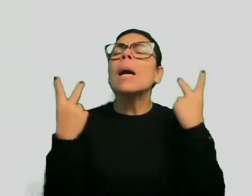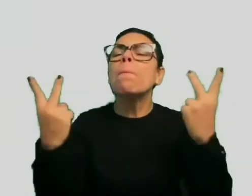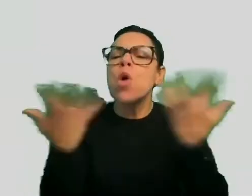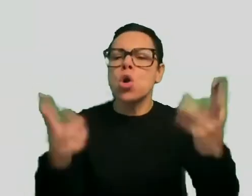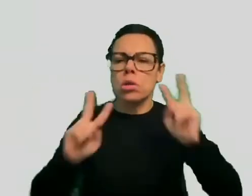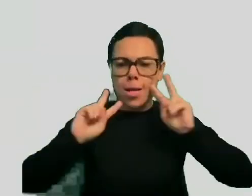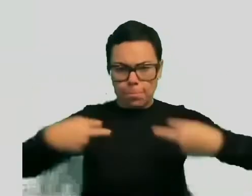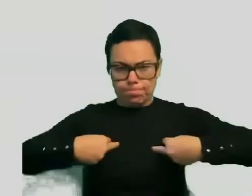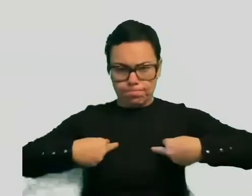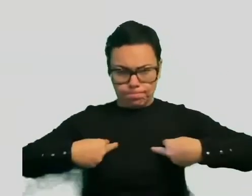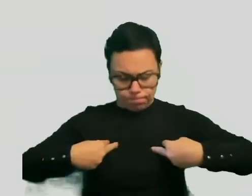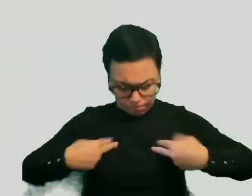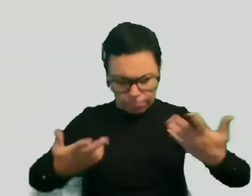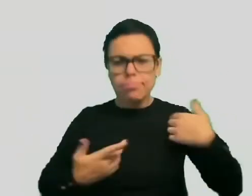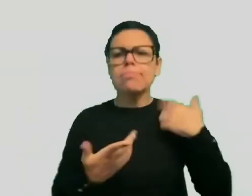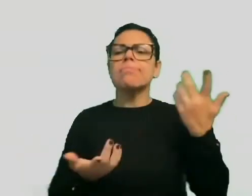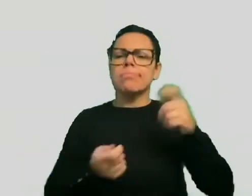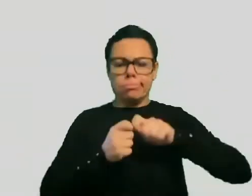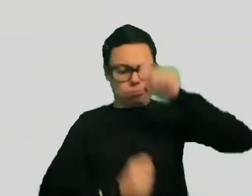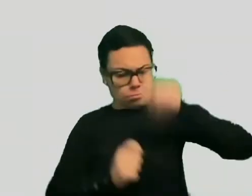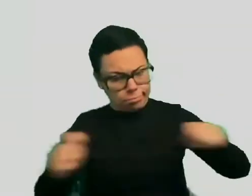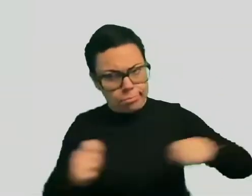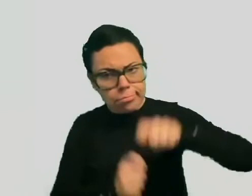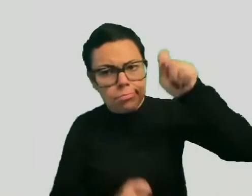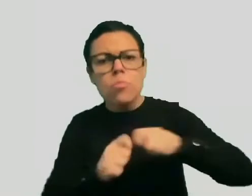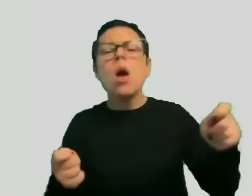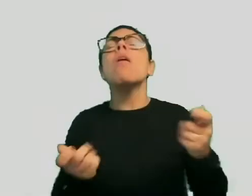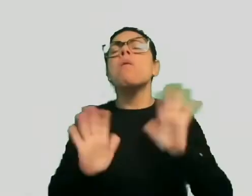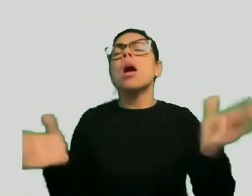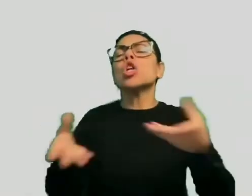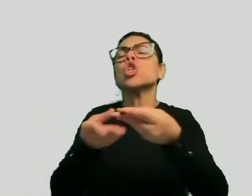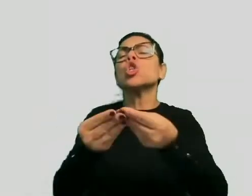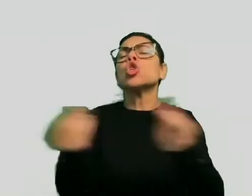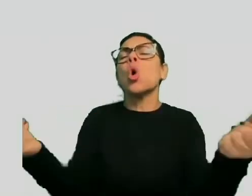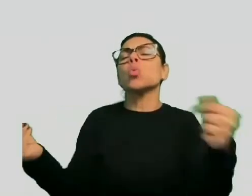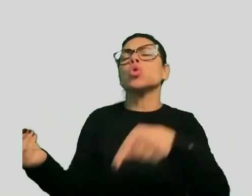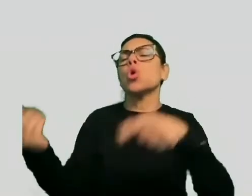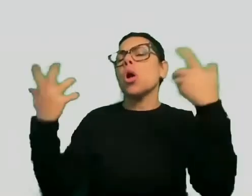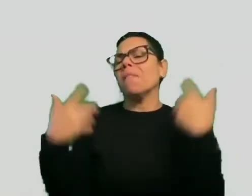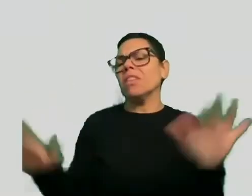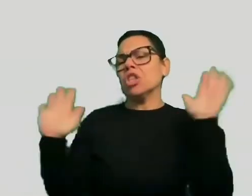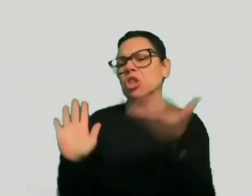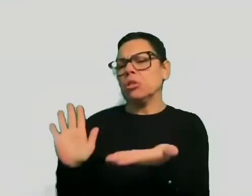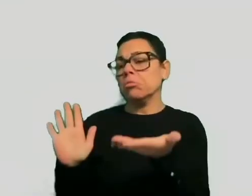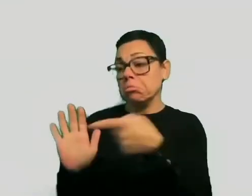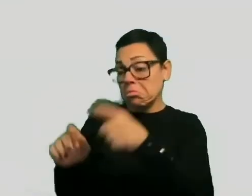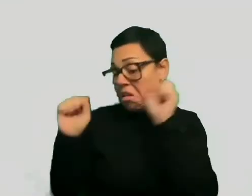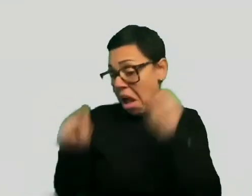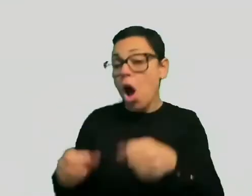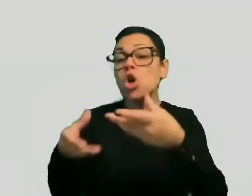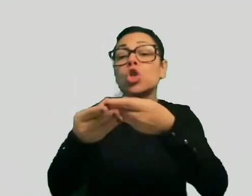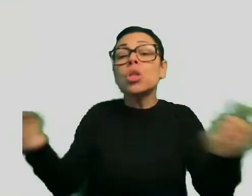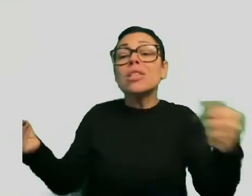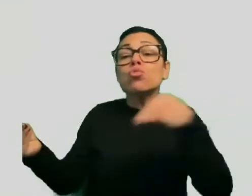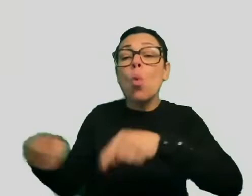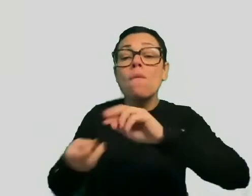few quick wins that work on basically any case, just do those? I think that